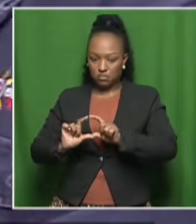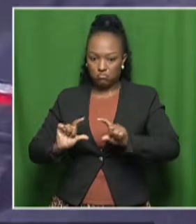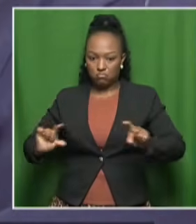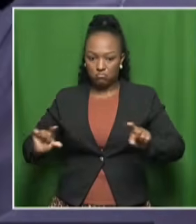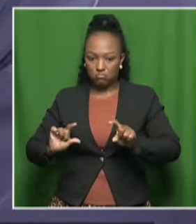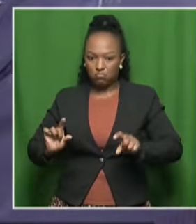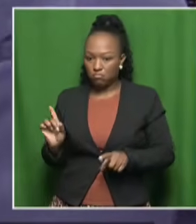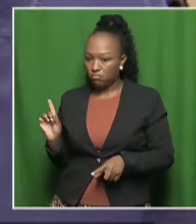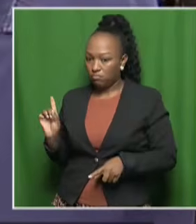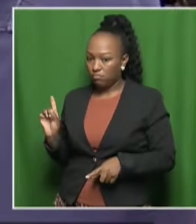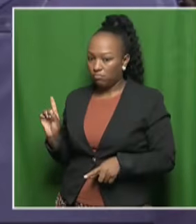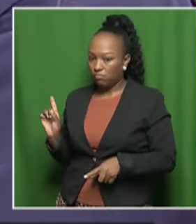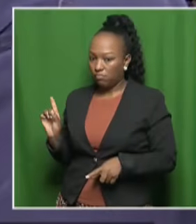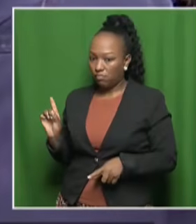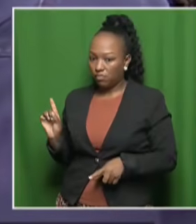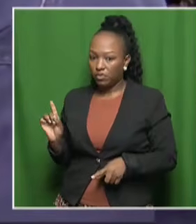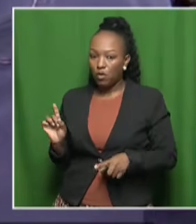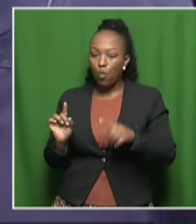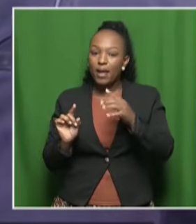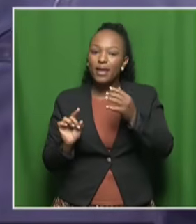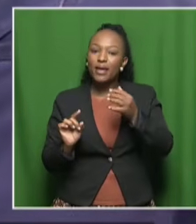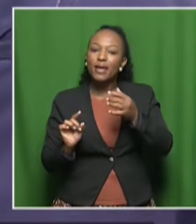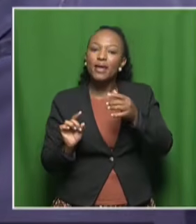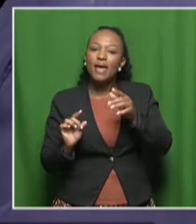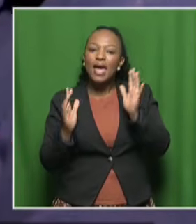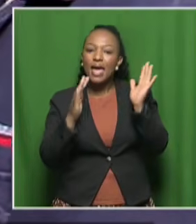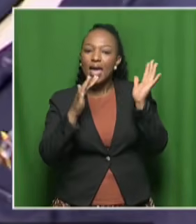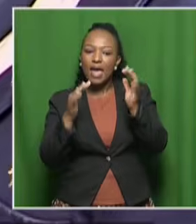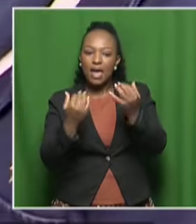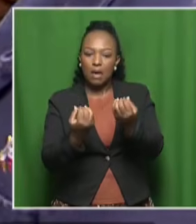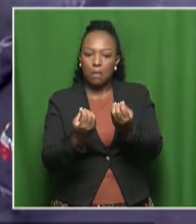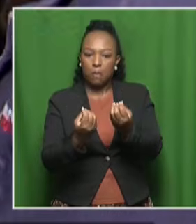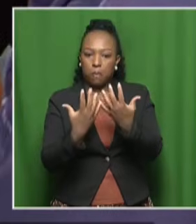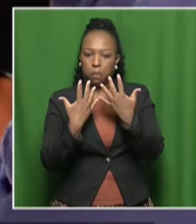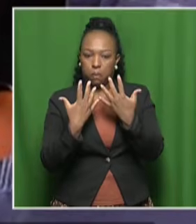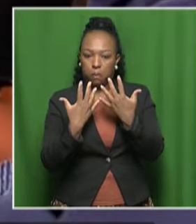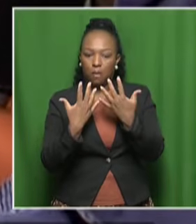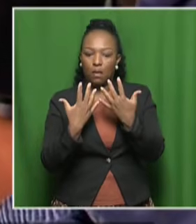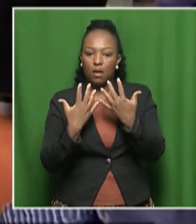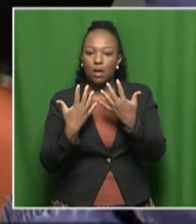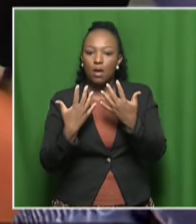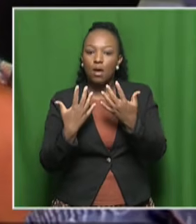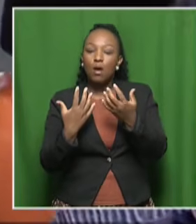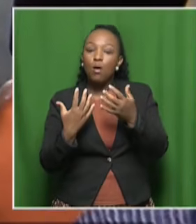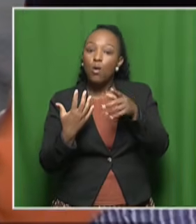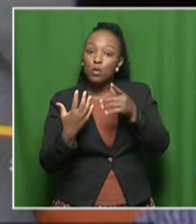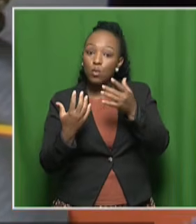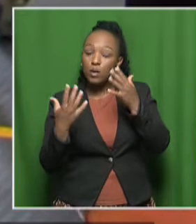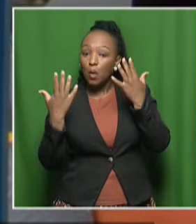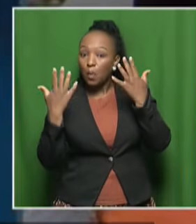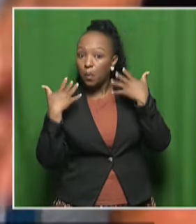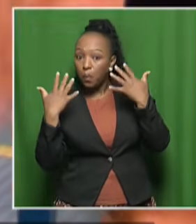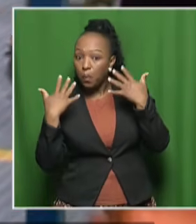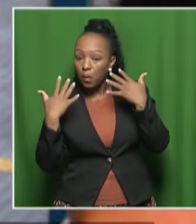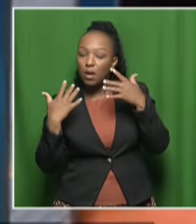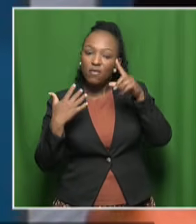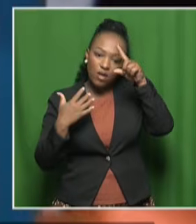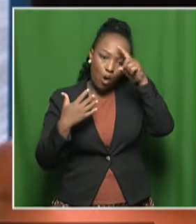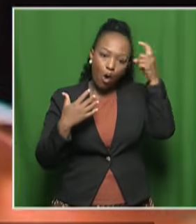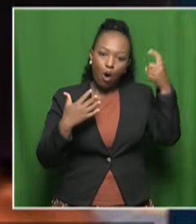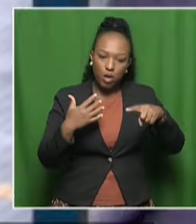it because this is where the air comes from. Now in air conditioning, we cool and we heat. When you need cooling, you cool. When you need